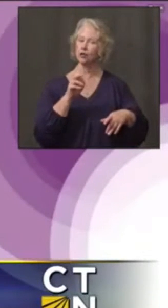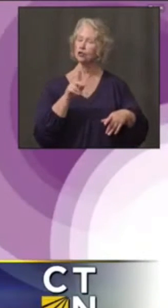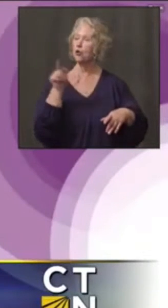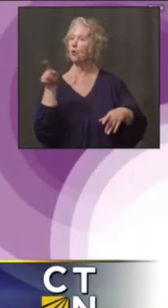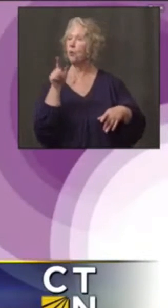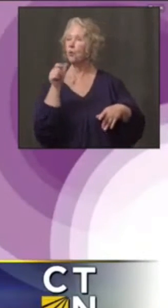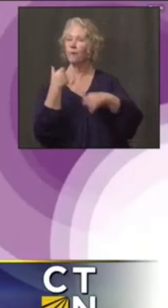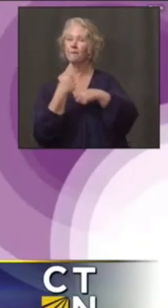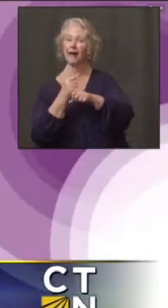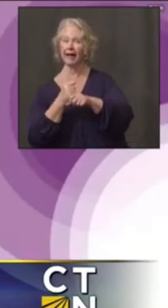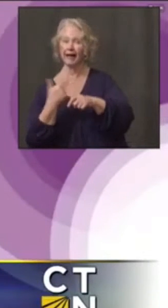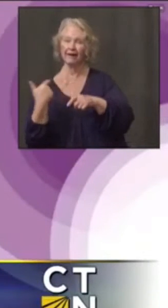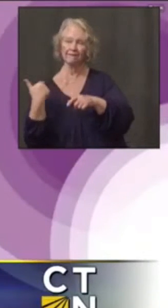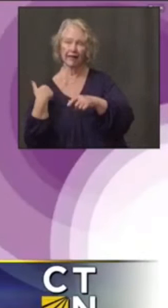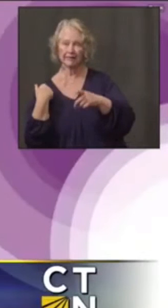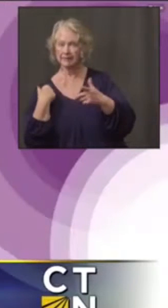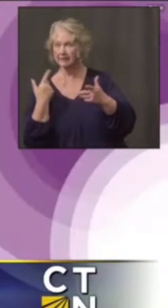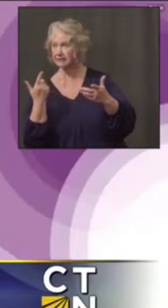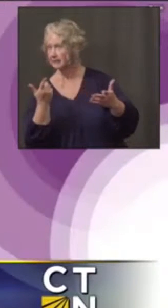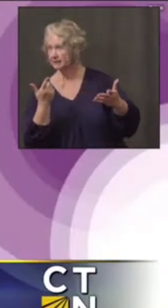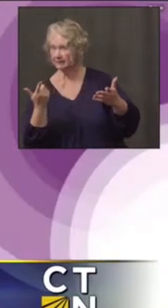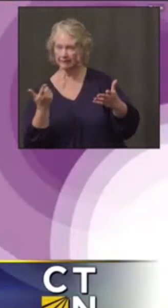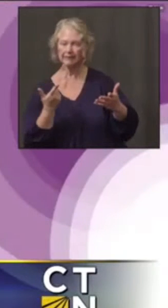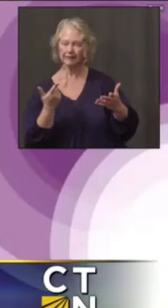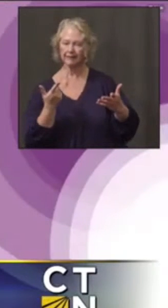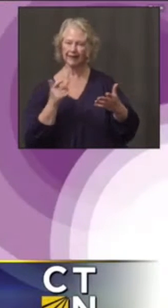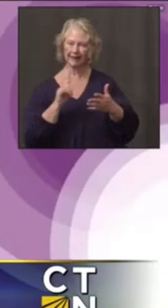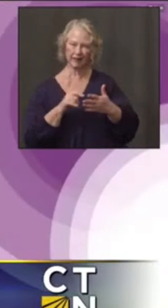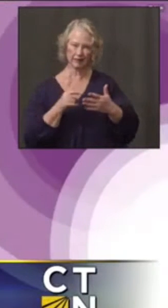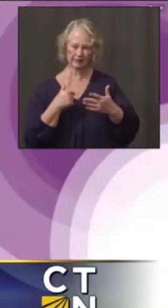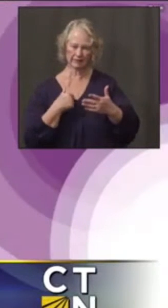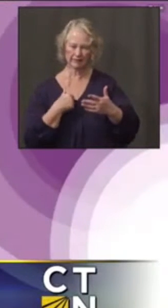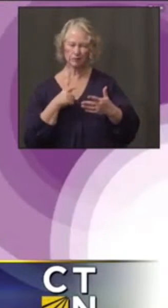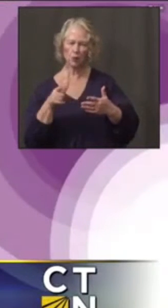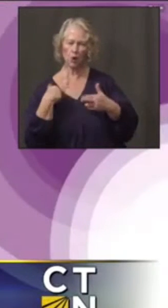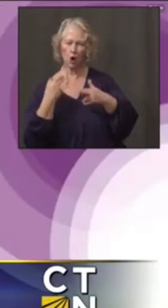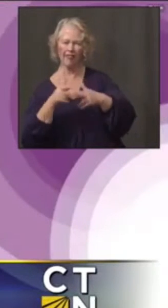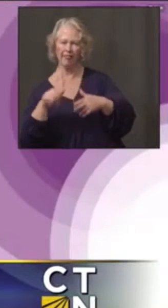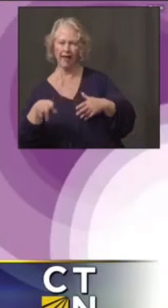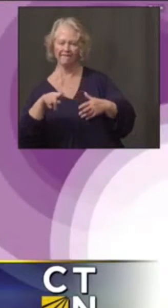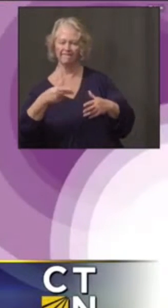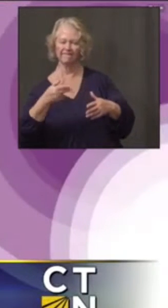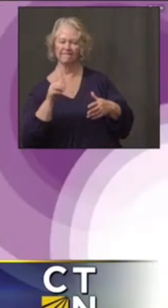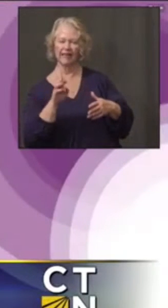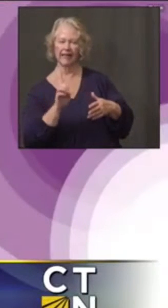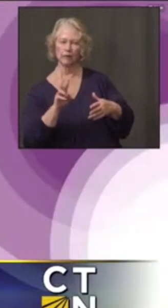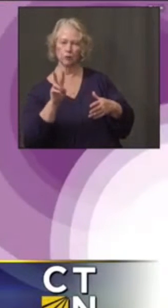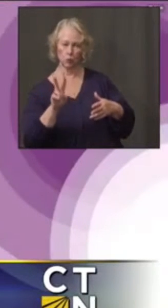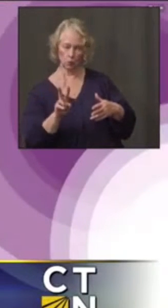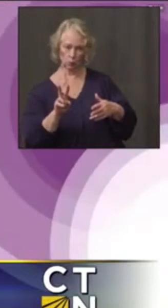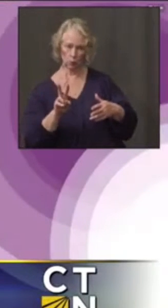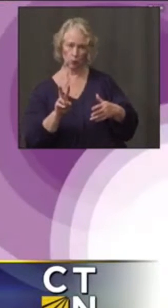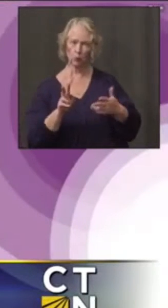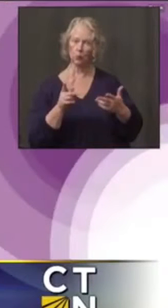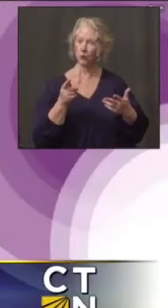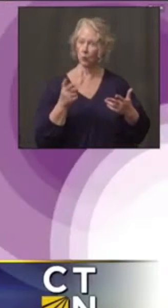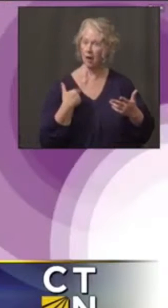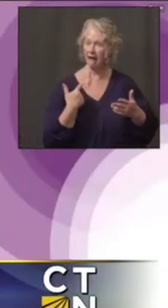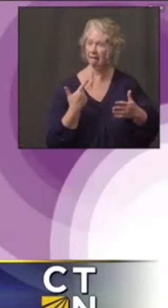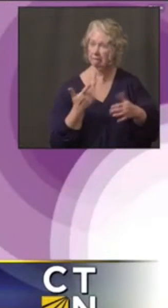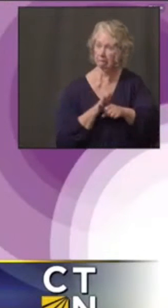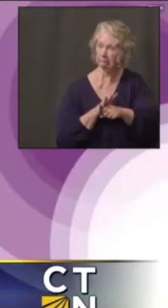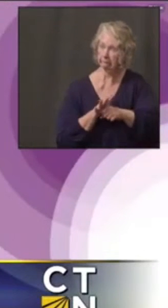vaccine create the situation which I described in phase 2, where either the supply is equal to the demand or the supply is greater than the